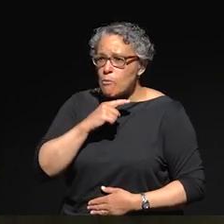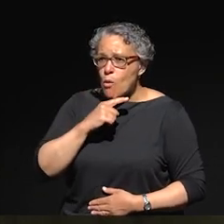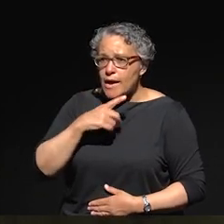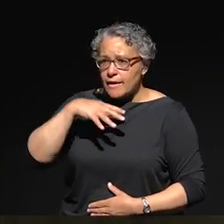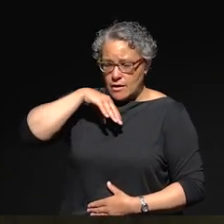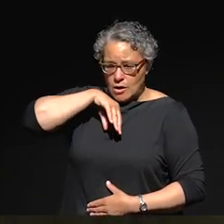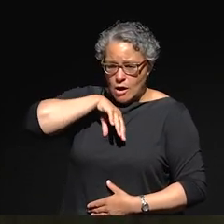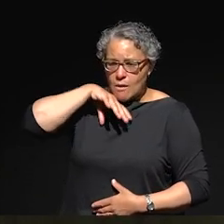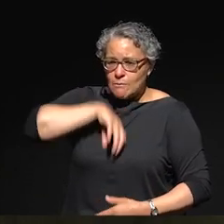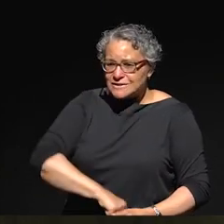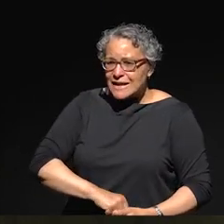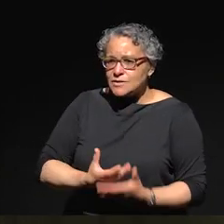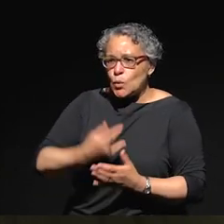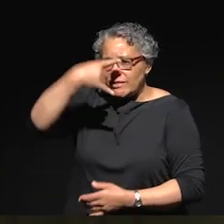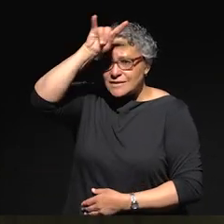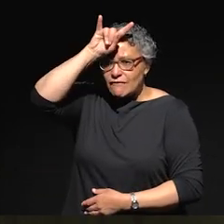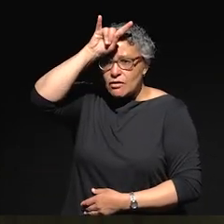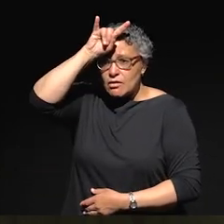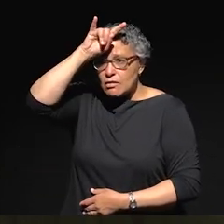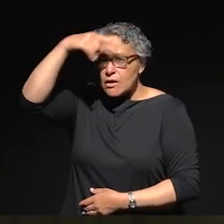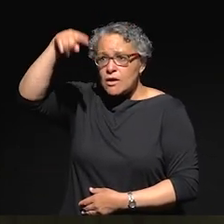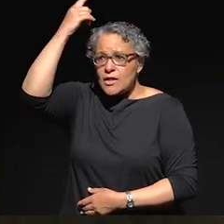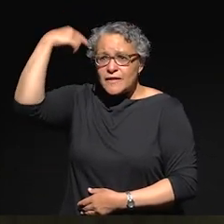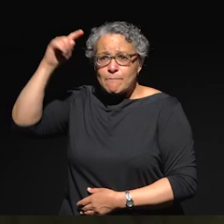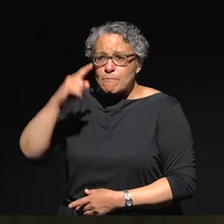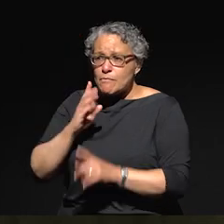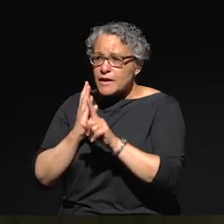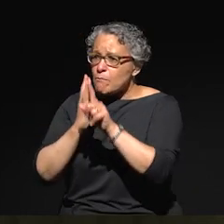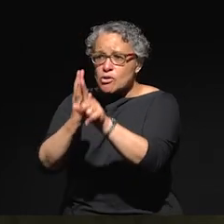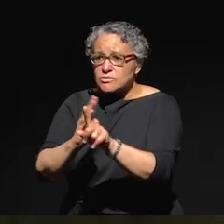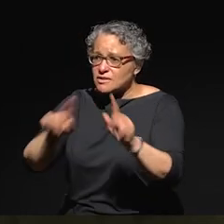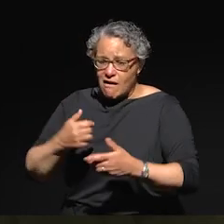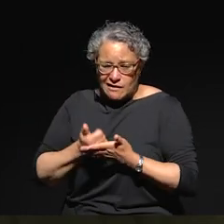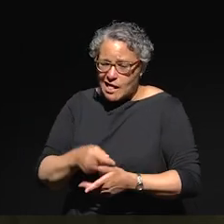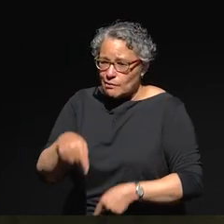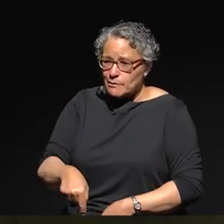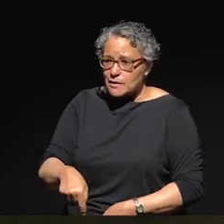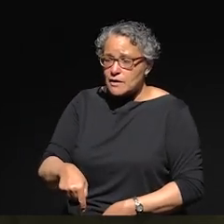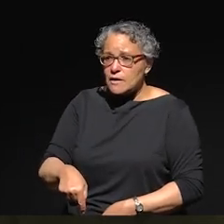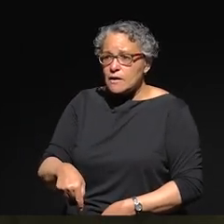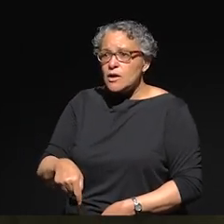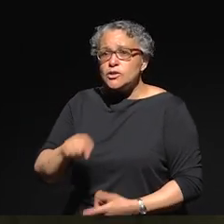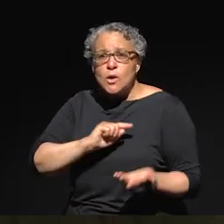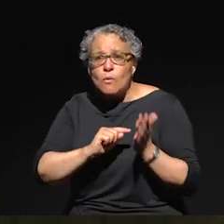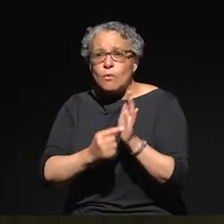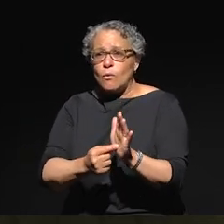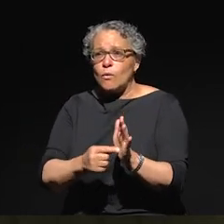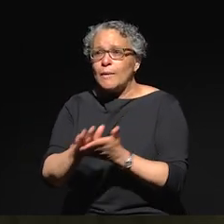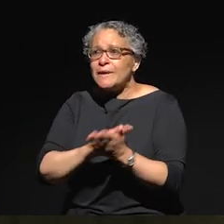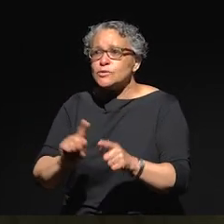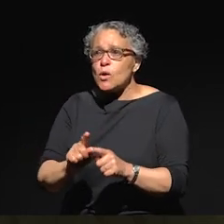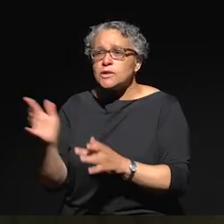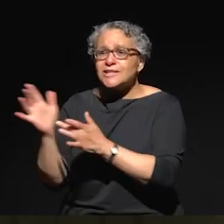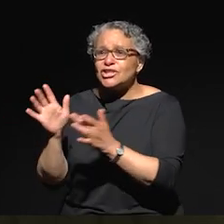powerless to help, but they point to Christ because he can help them. He's the only one who can save us. That's the theological idea of